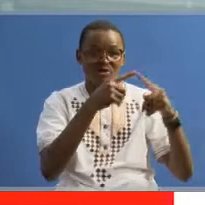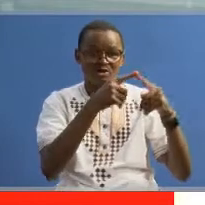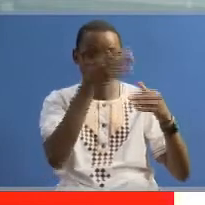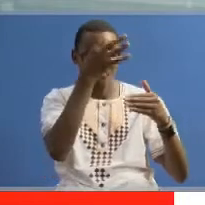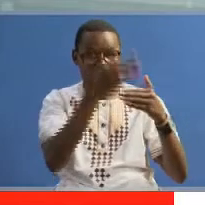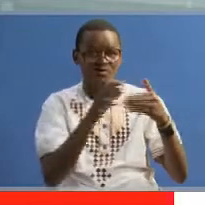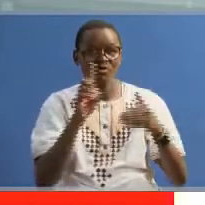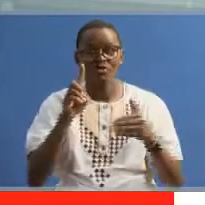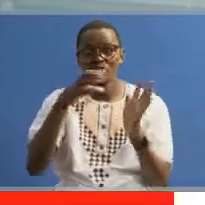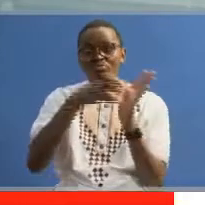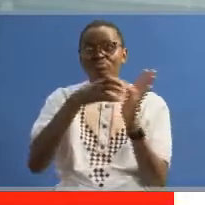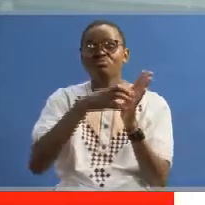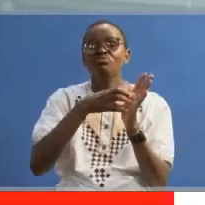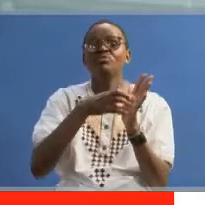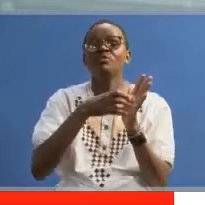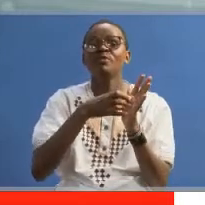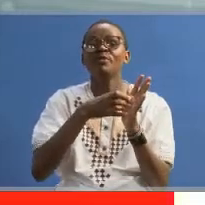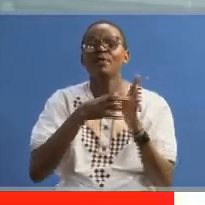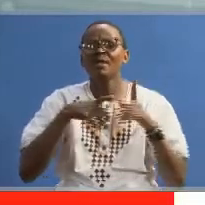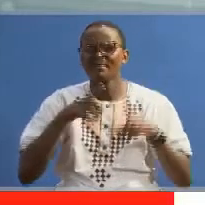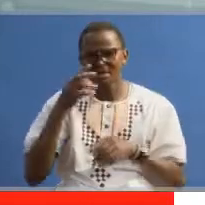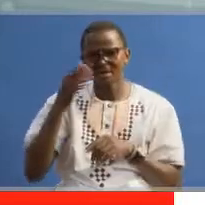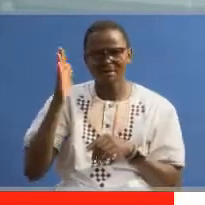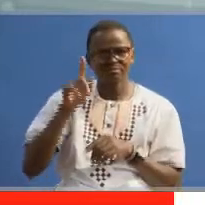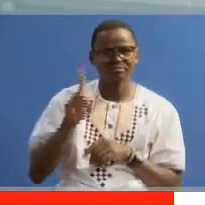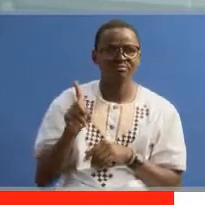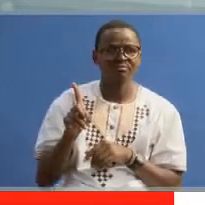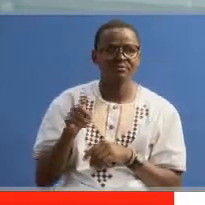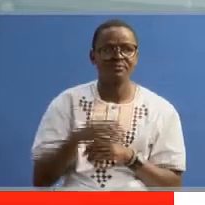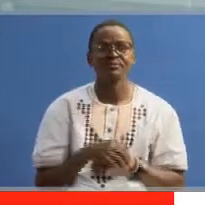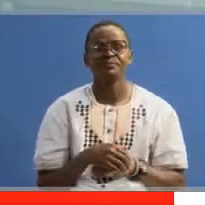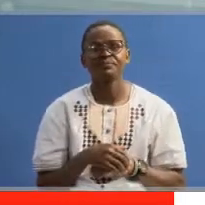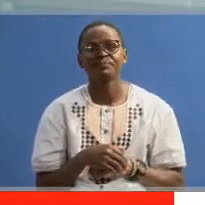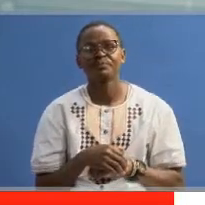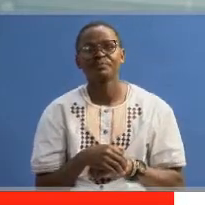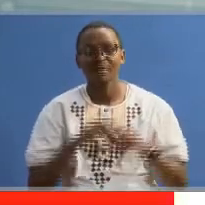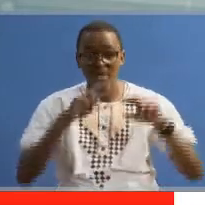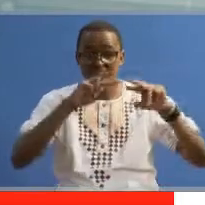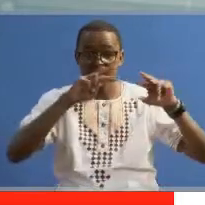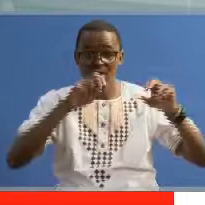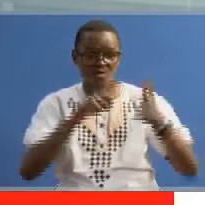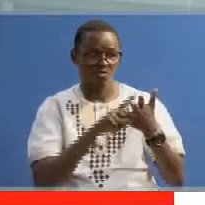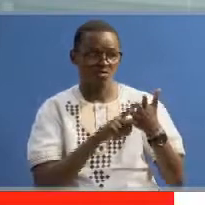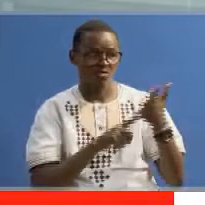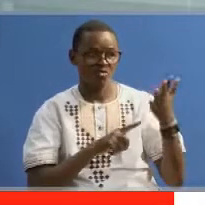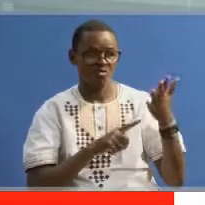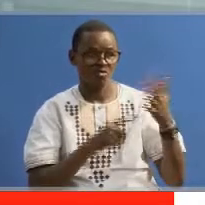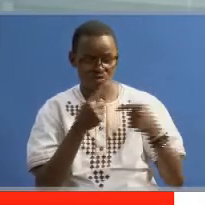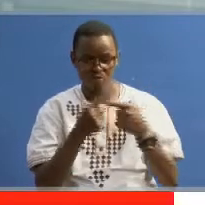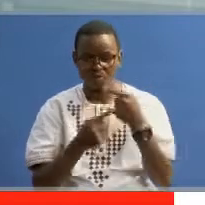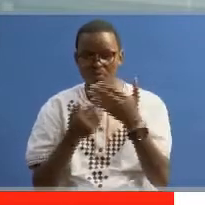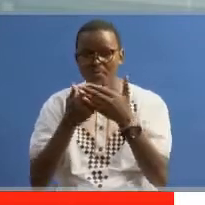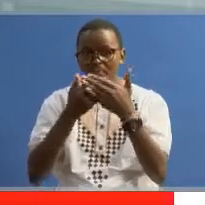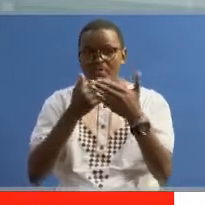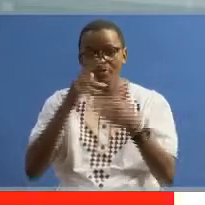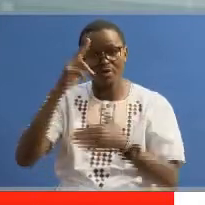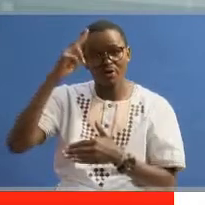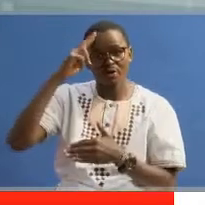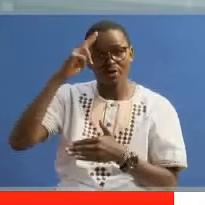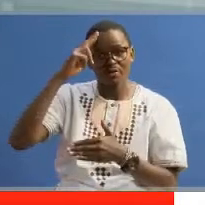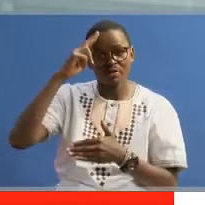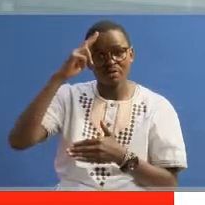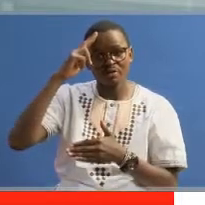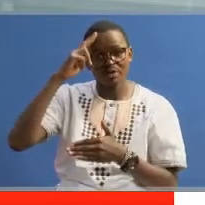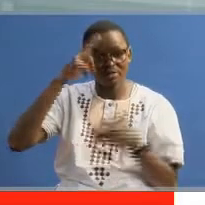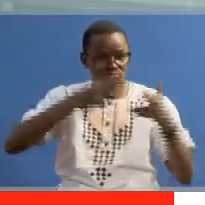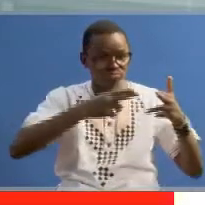of either of those cases. Yes. Mm. Let me get you back now to the analysis of what actually goes on before a police officer